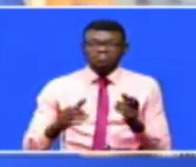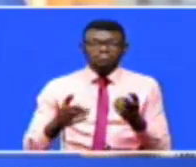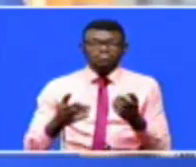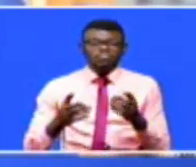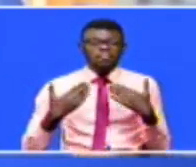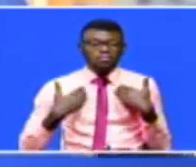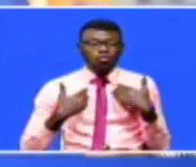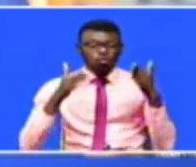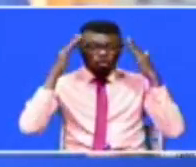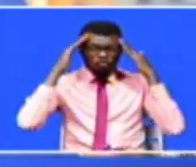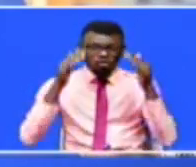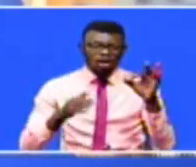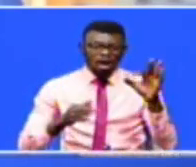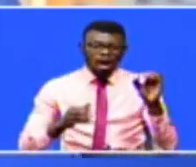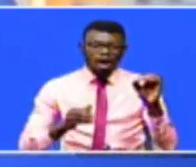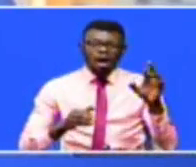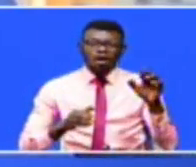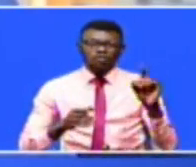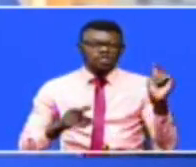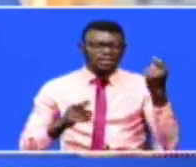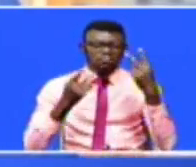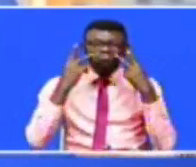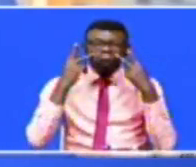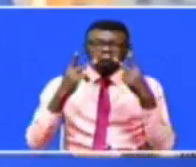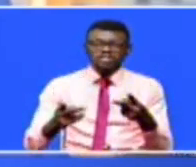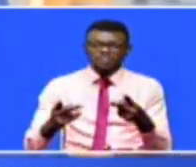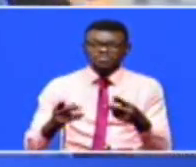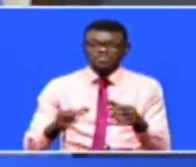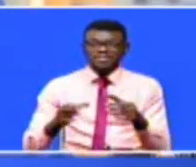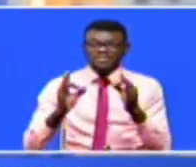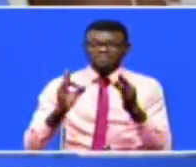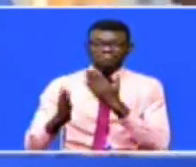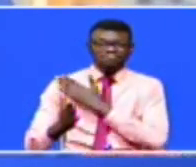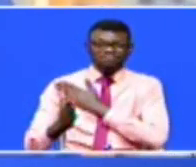if it will also exit to hit the last nail on NASA coalition's coffin. Jeff.